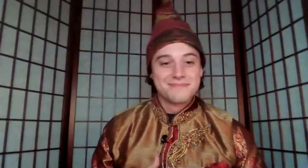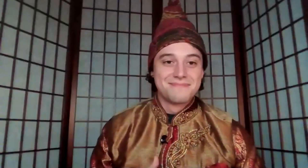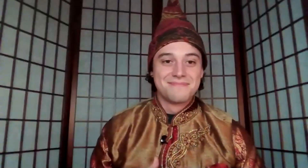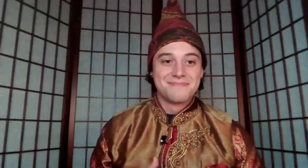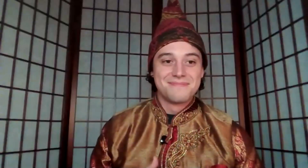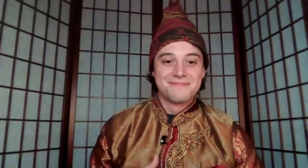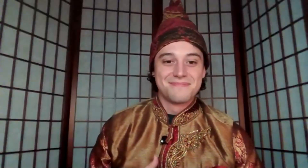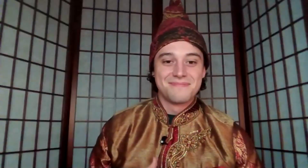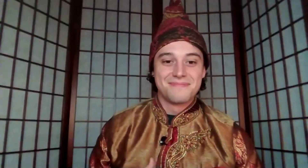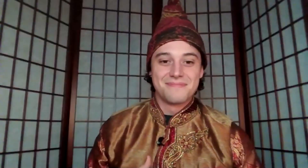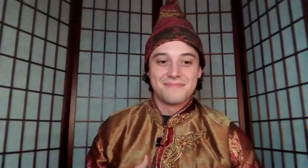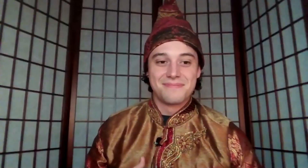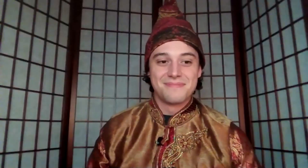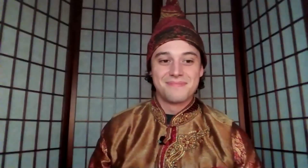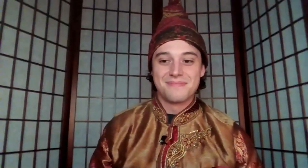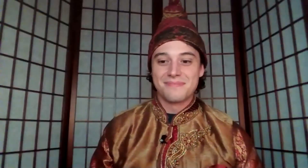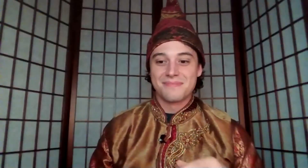that.